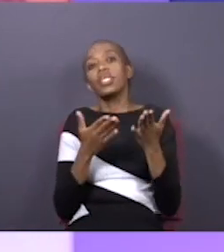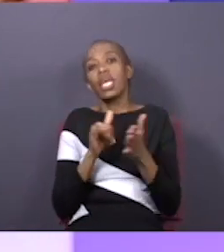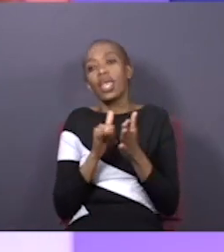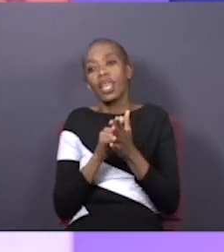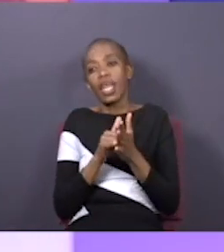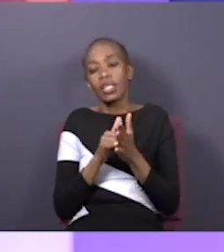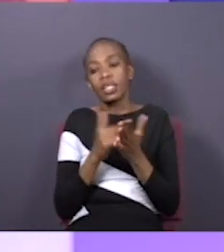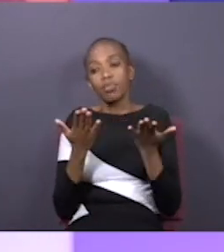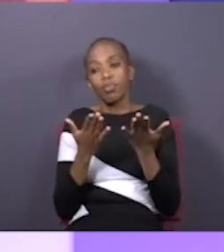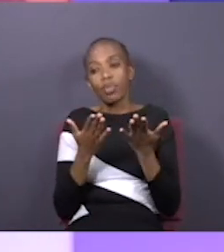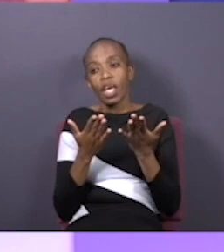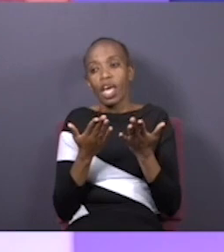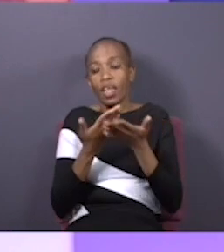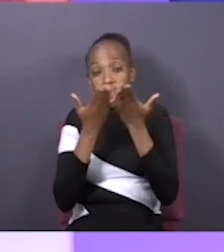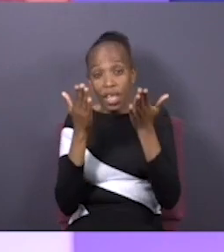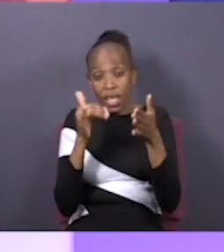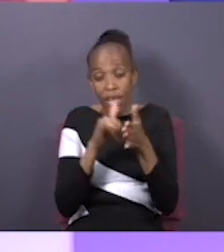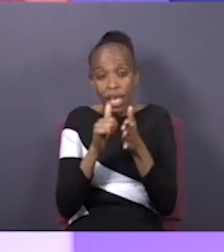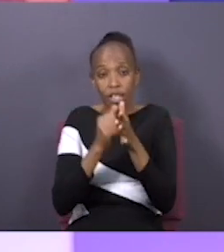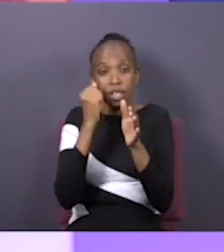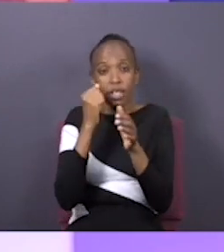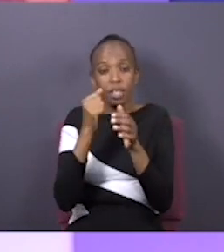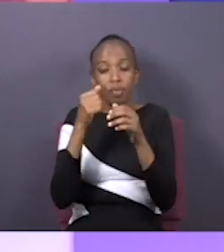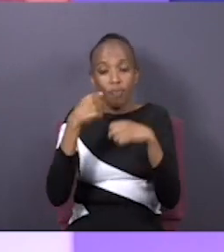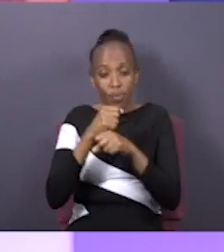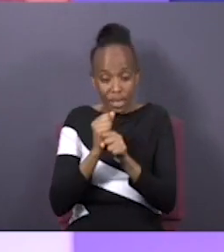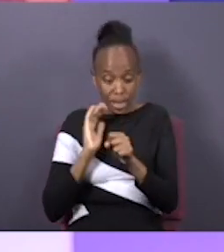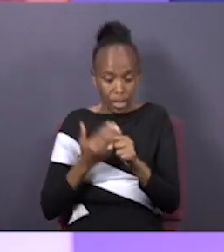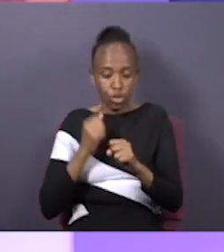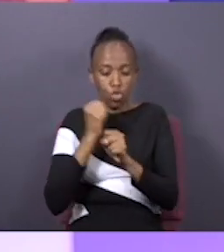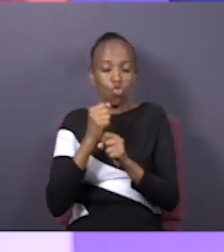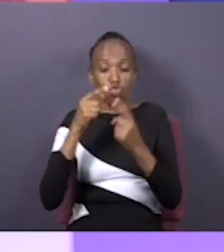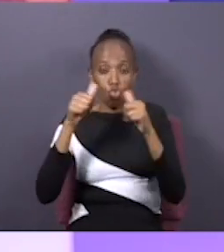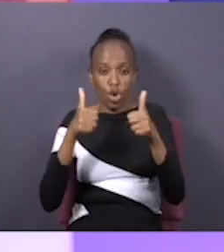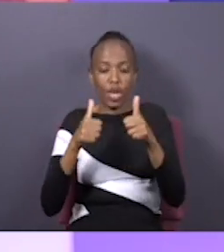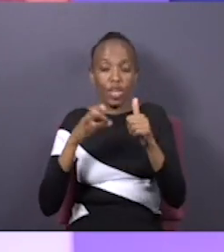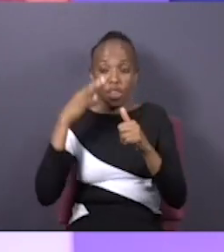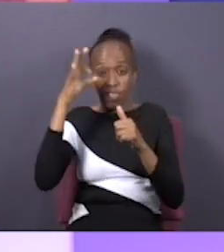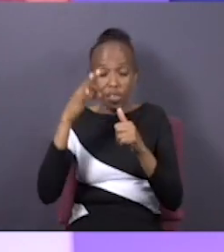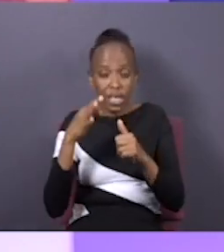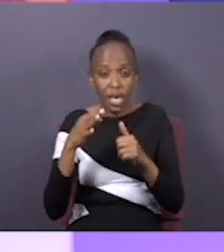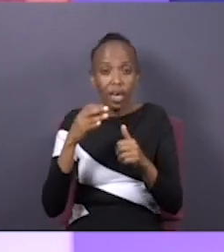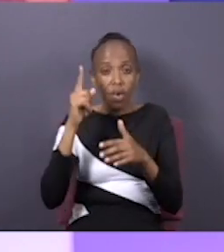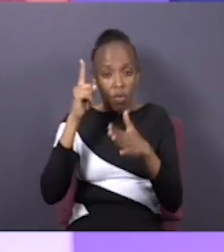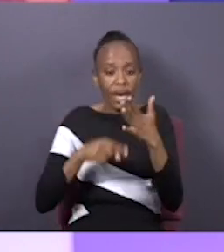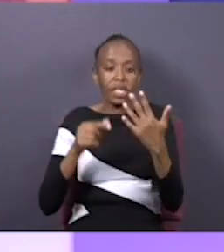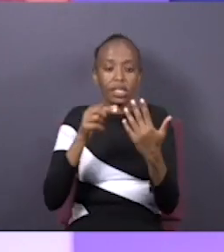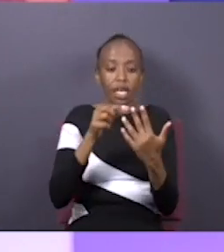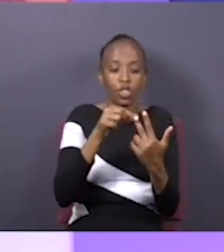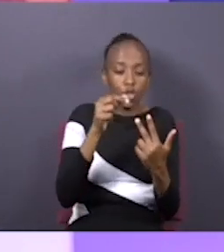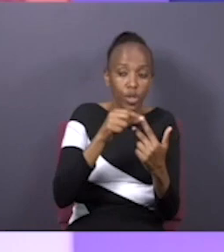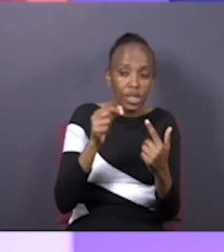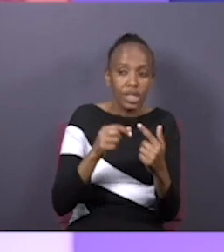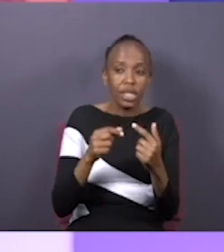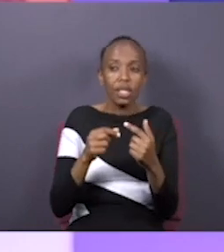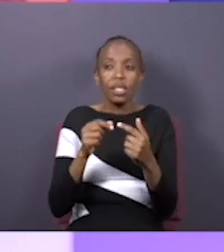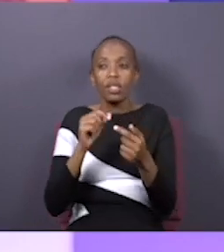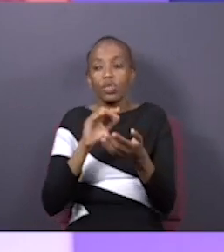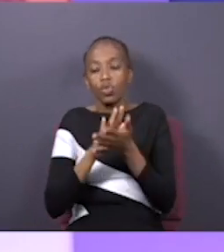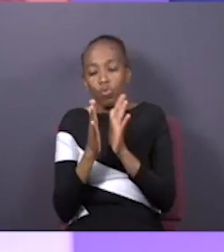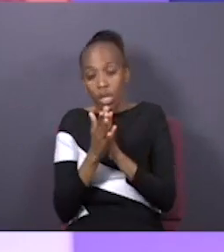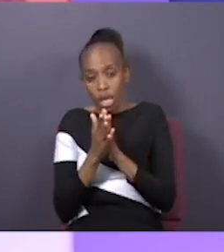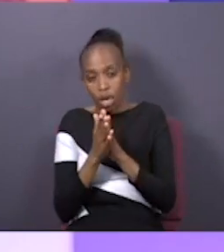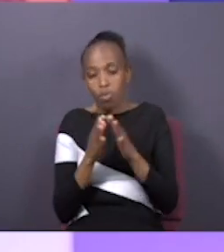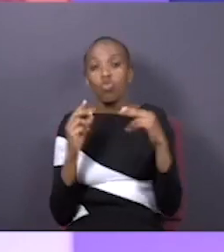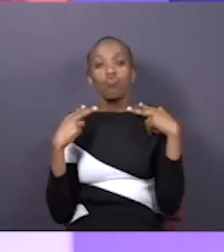that's a prerequisite to doing well in the future. It is a matter of choice not to be